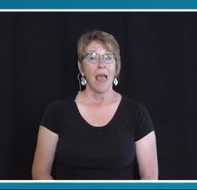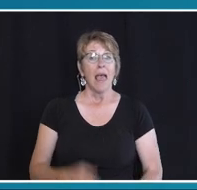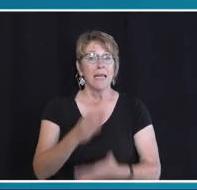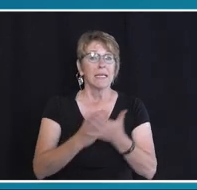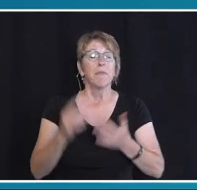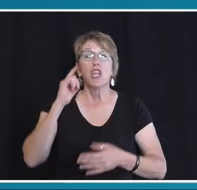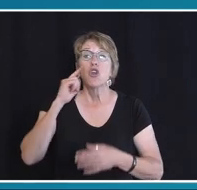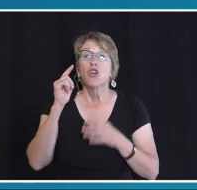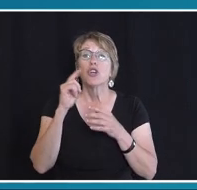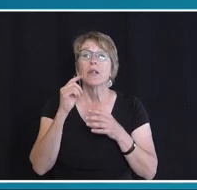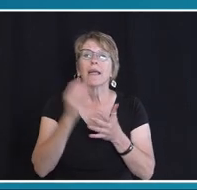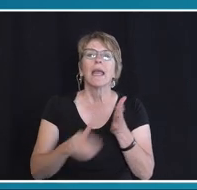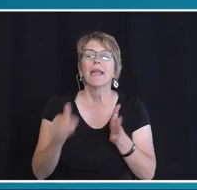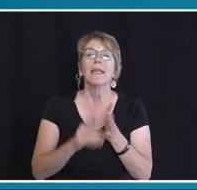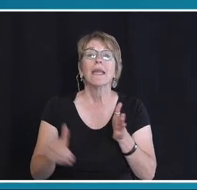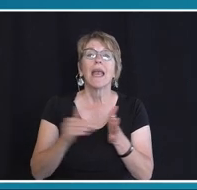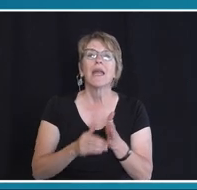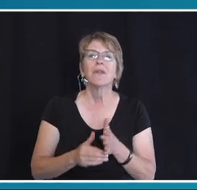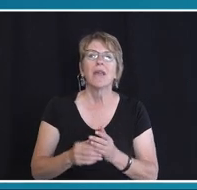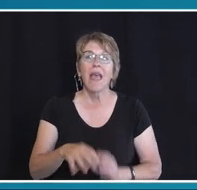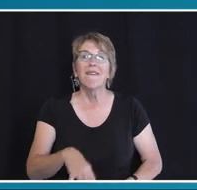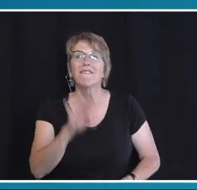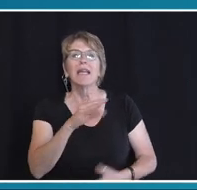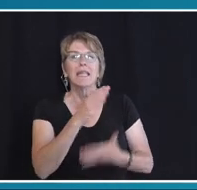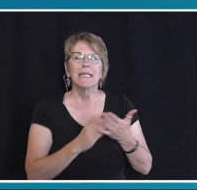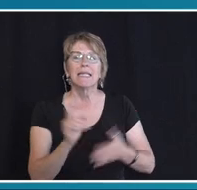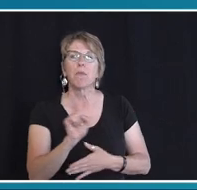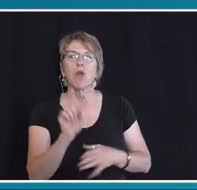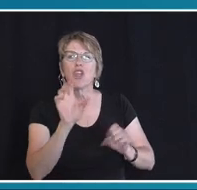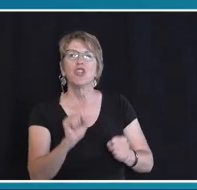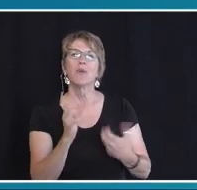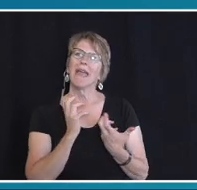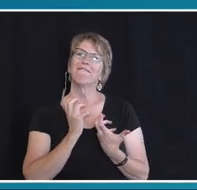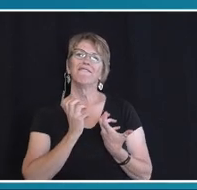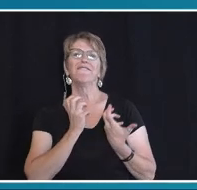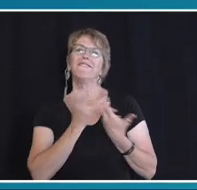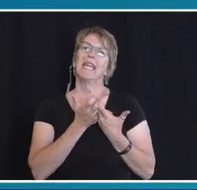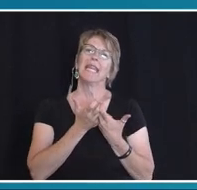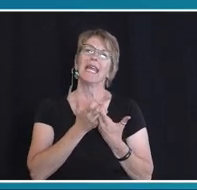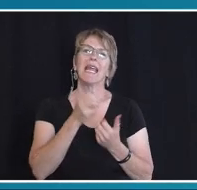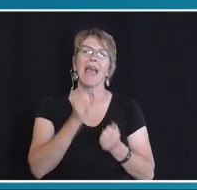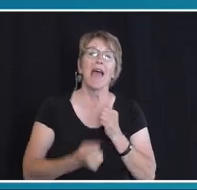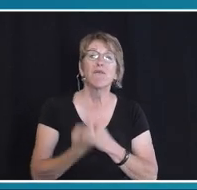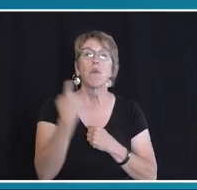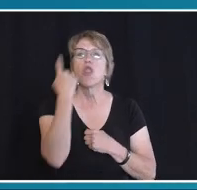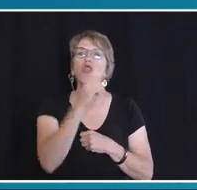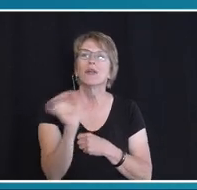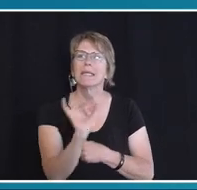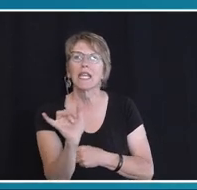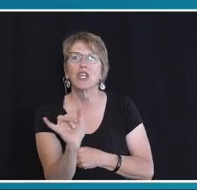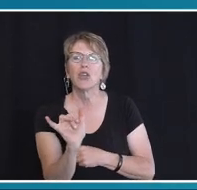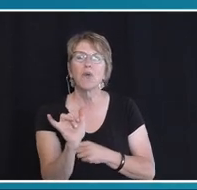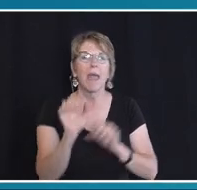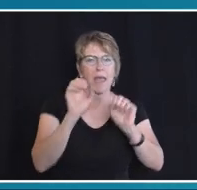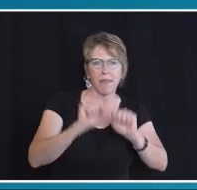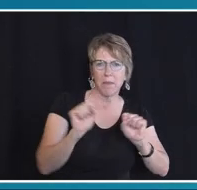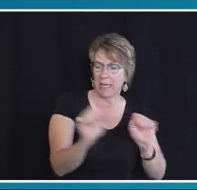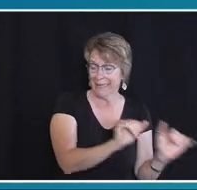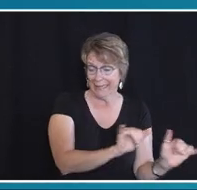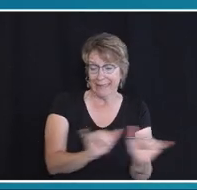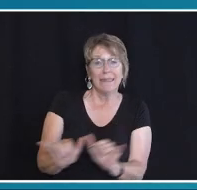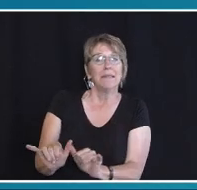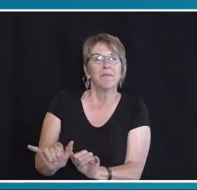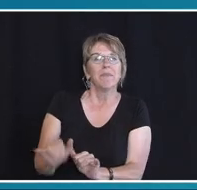Something you heard over and over in that video is finding somewhere where you can fit in, where everyone looks like you and has the same abilities as